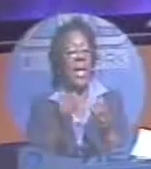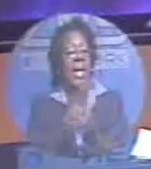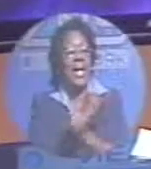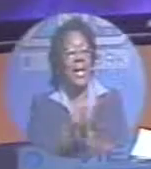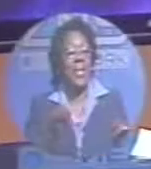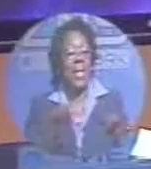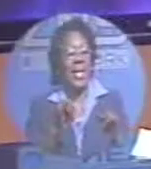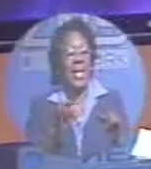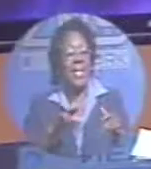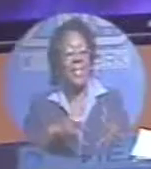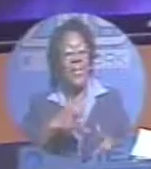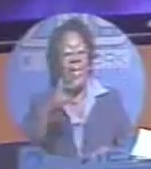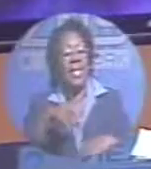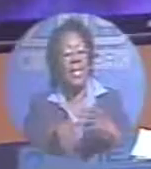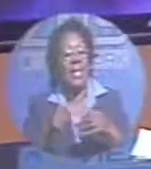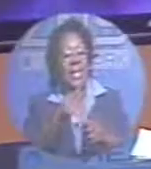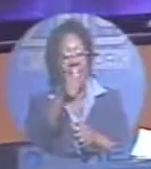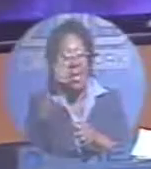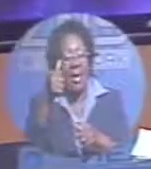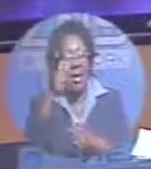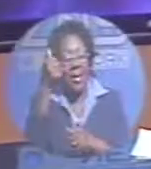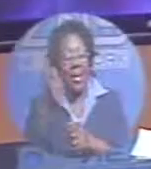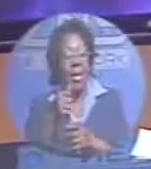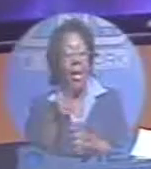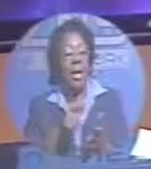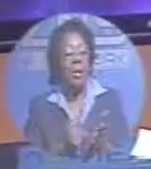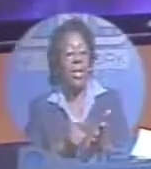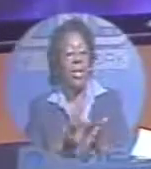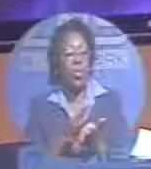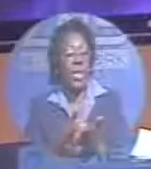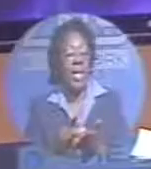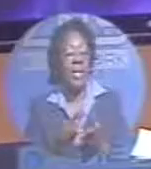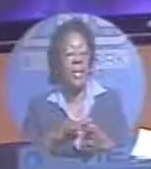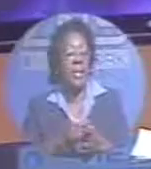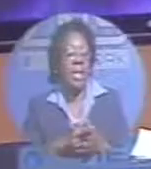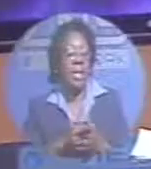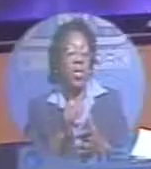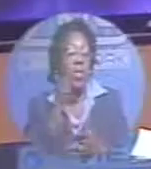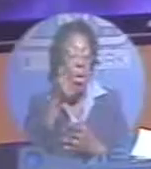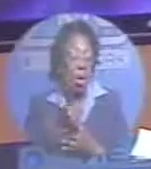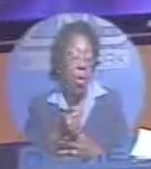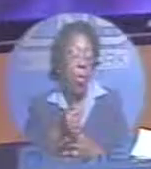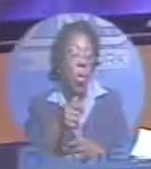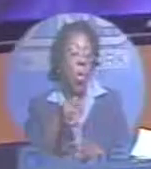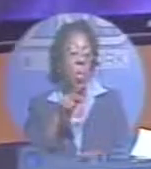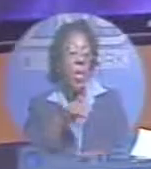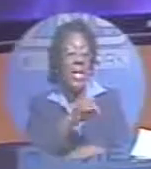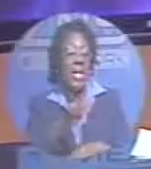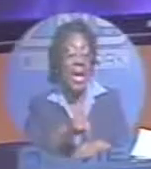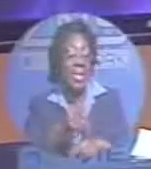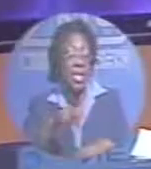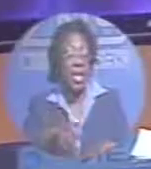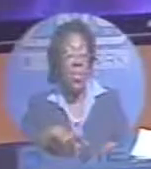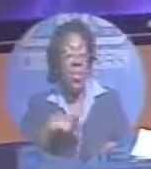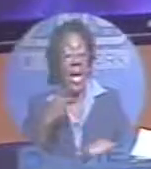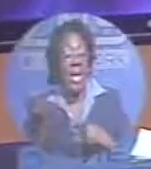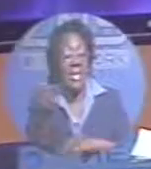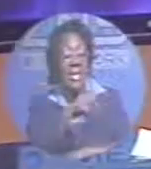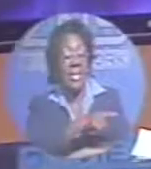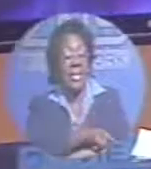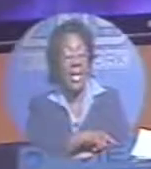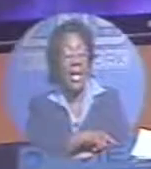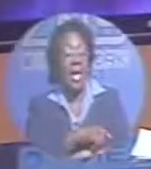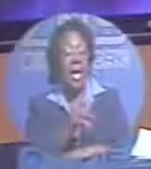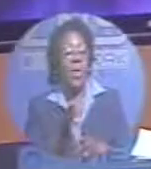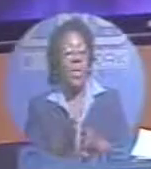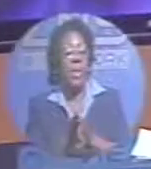Independence fever is in the air. Things really take off this weekend, starting tomorrow with National Pride Day, which will be observed. And you're being